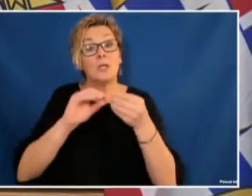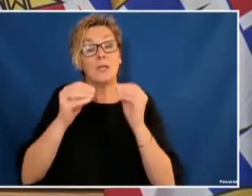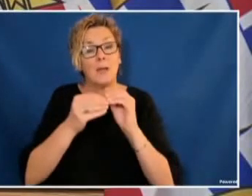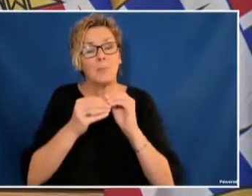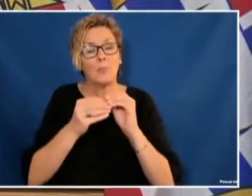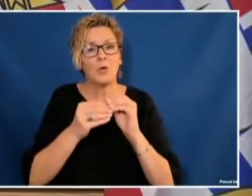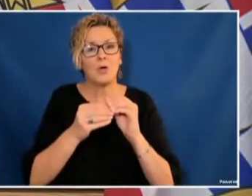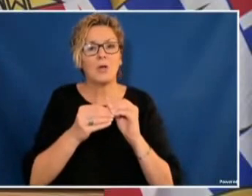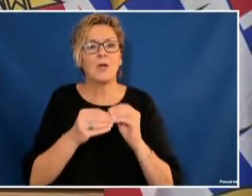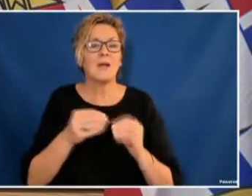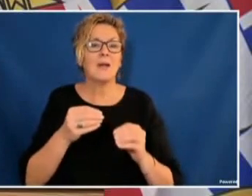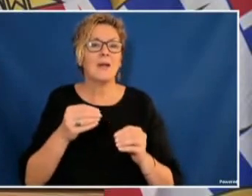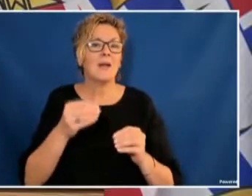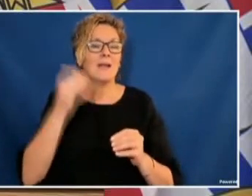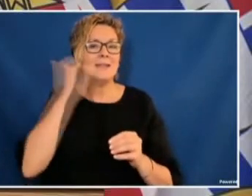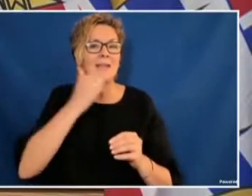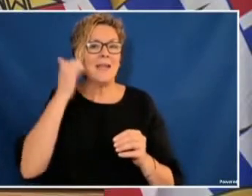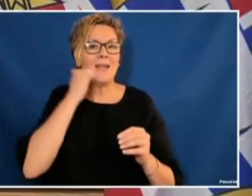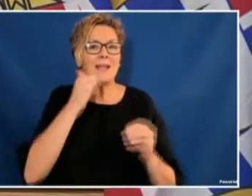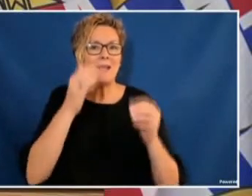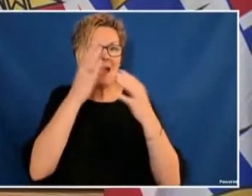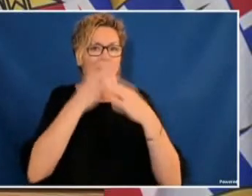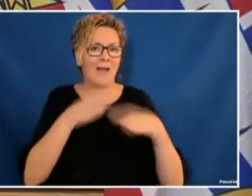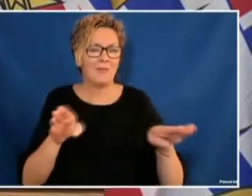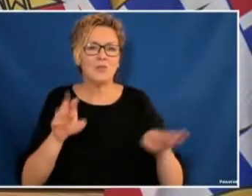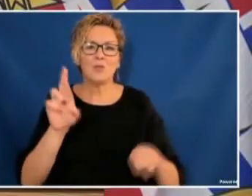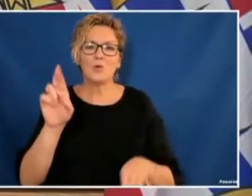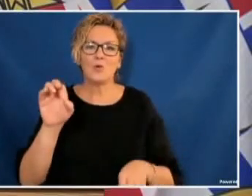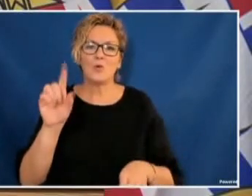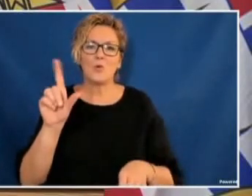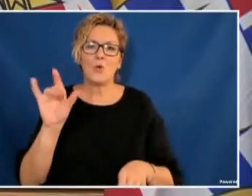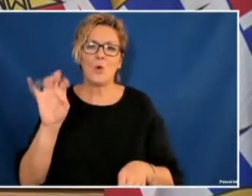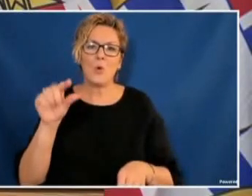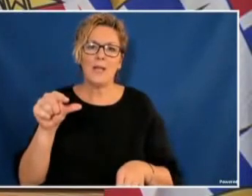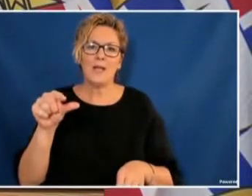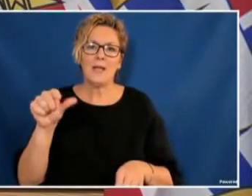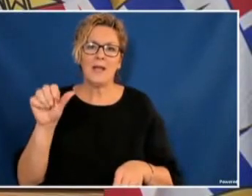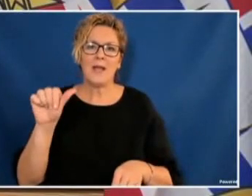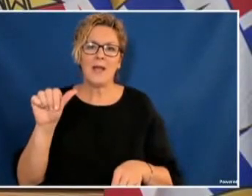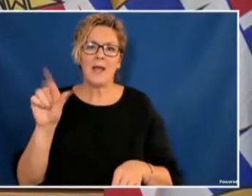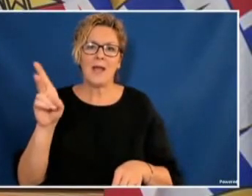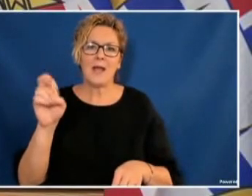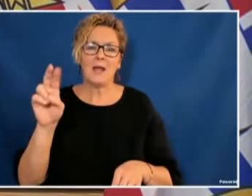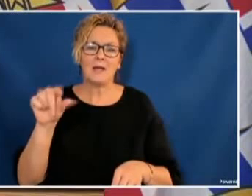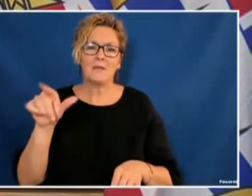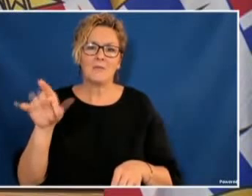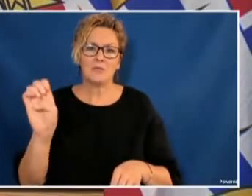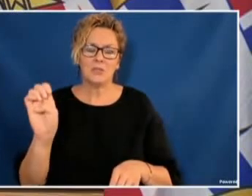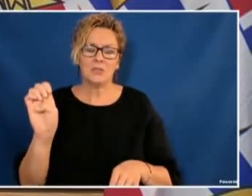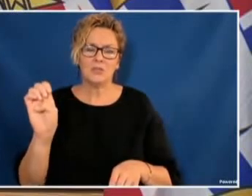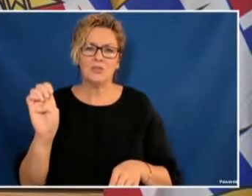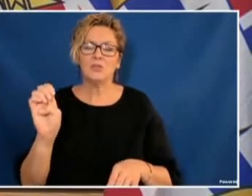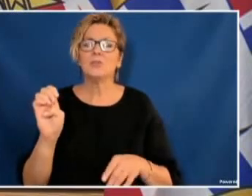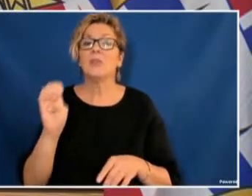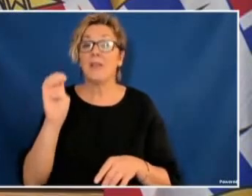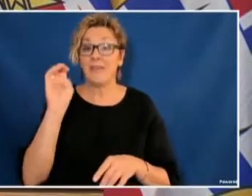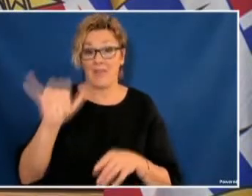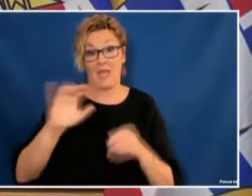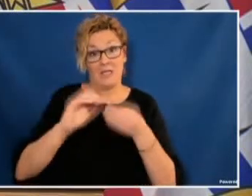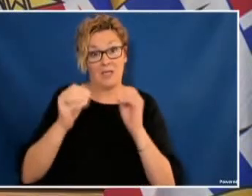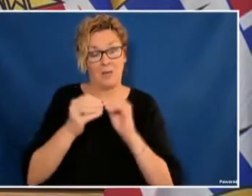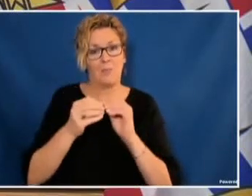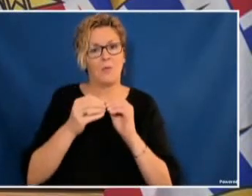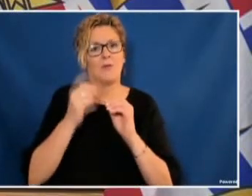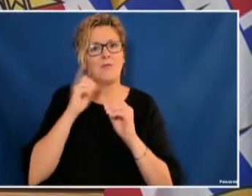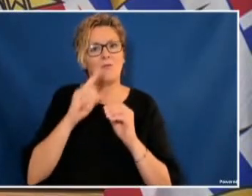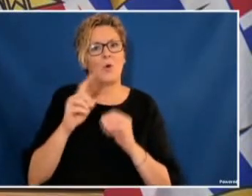most people in BC are doing the right thing. And I am grateful for that. And I thank you. And